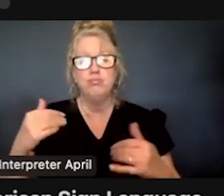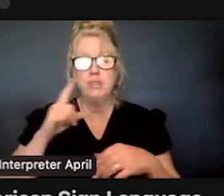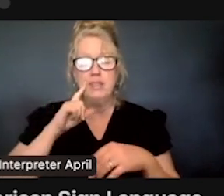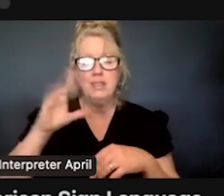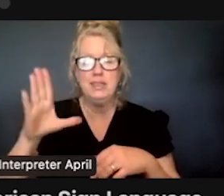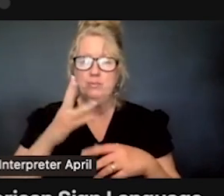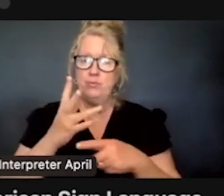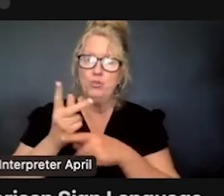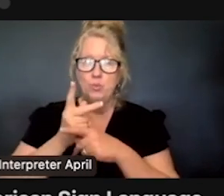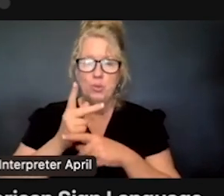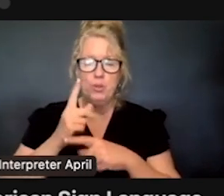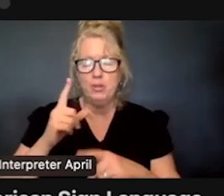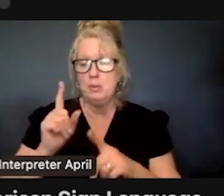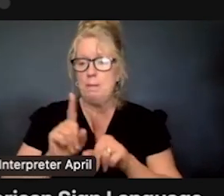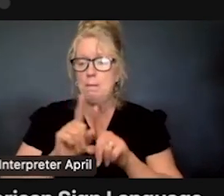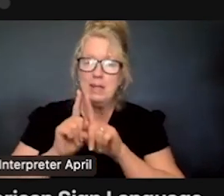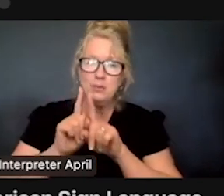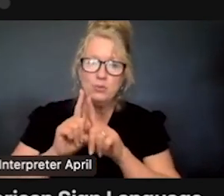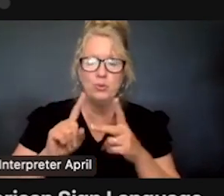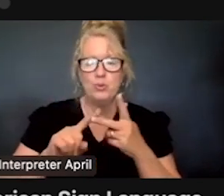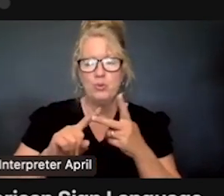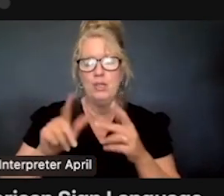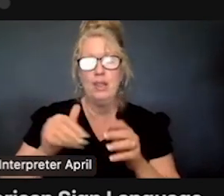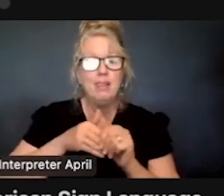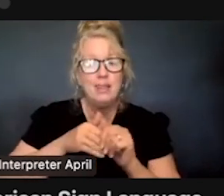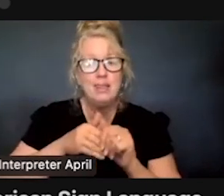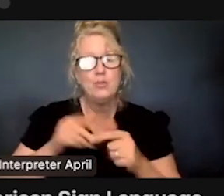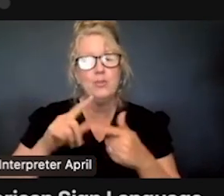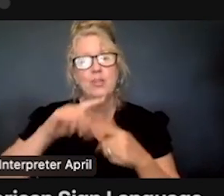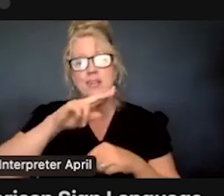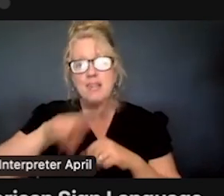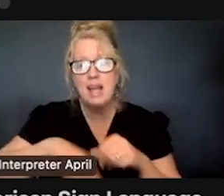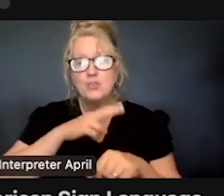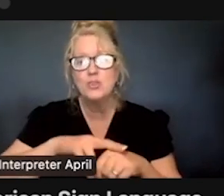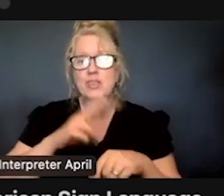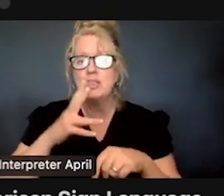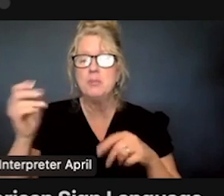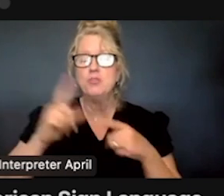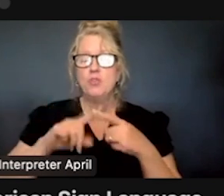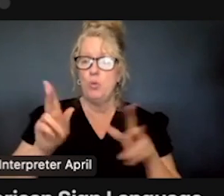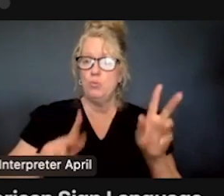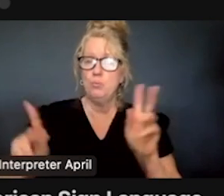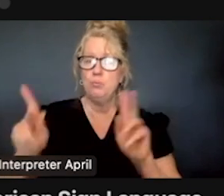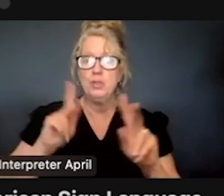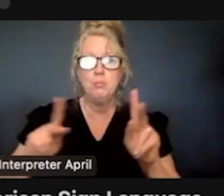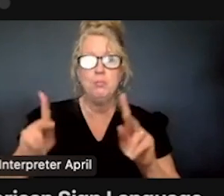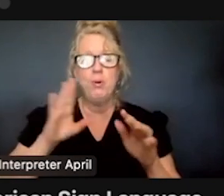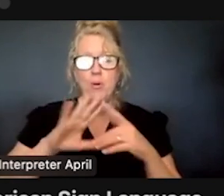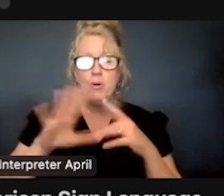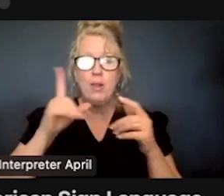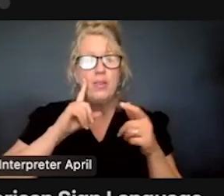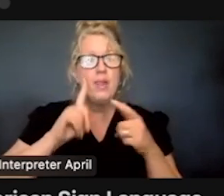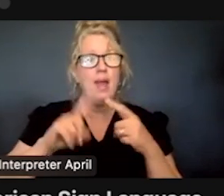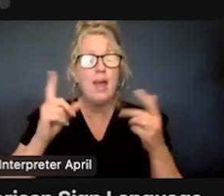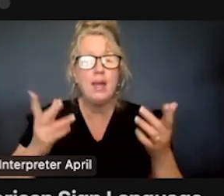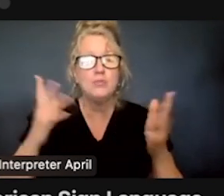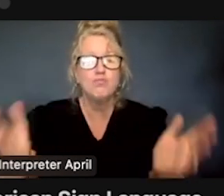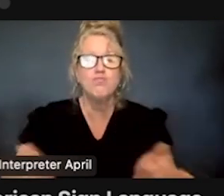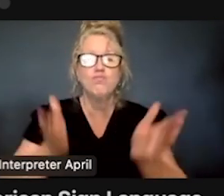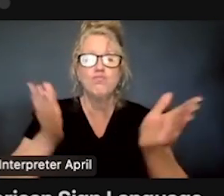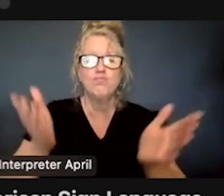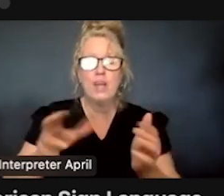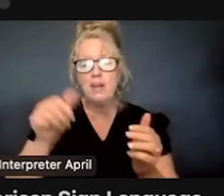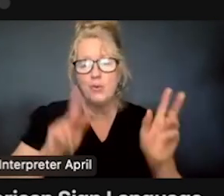supervisor, mentor, leader nationally, just one of these people that lifts everybody else up in the